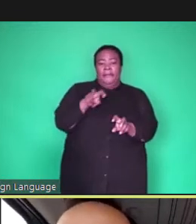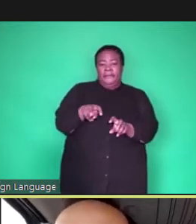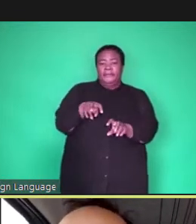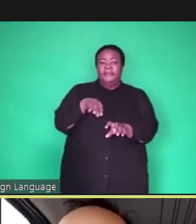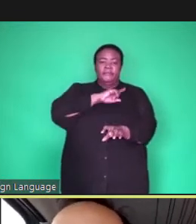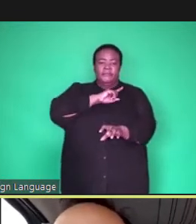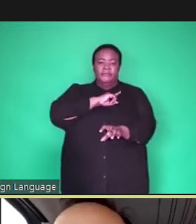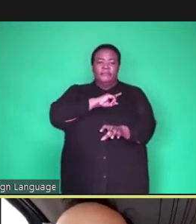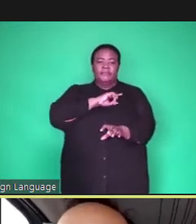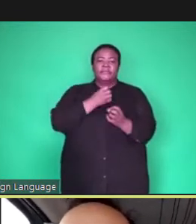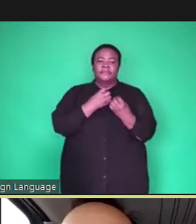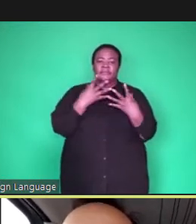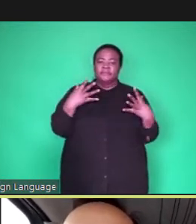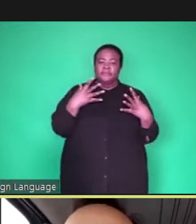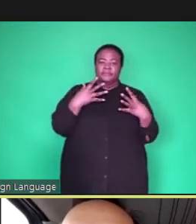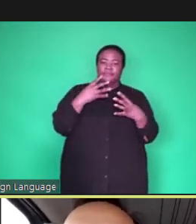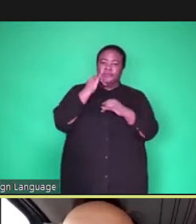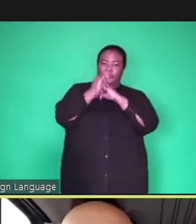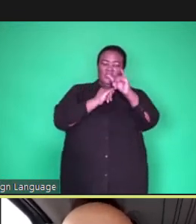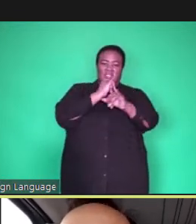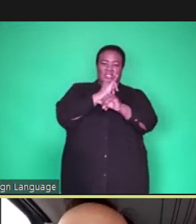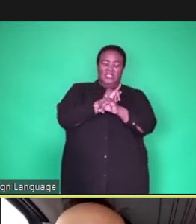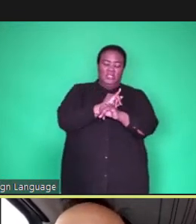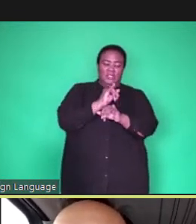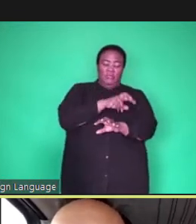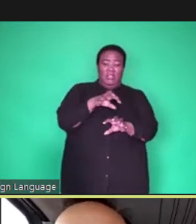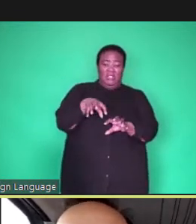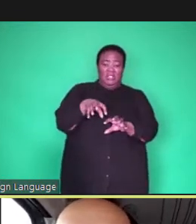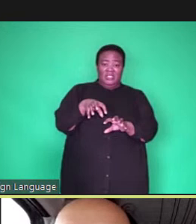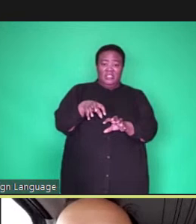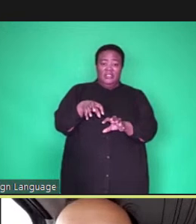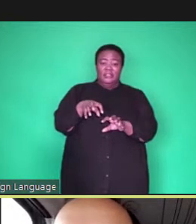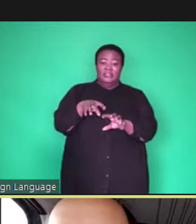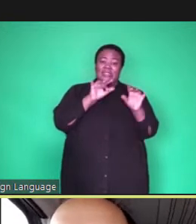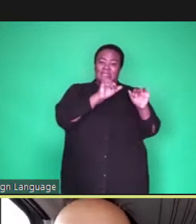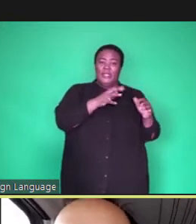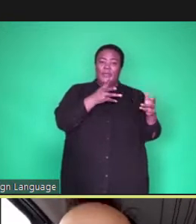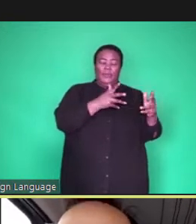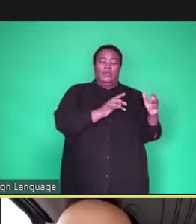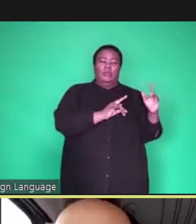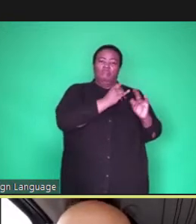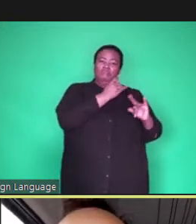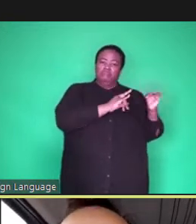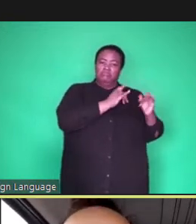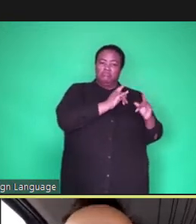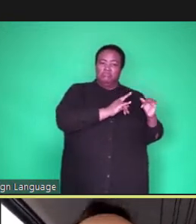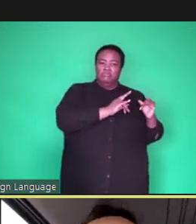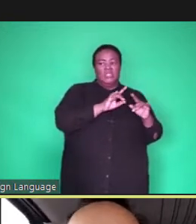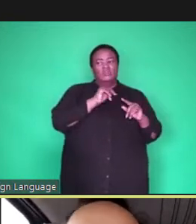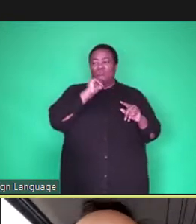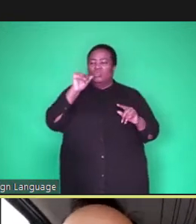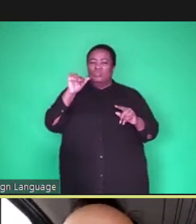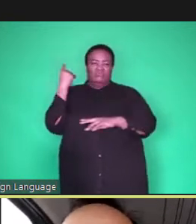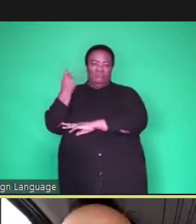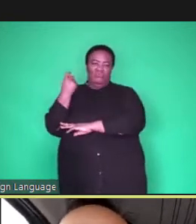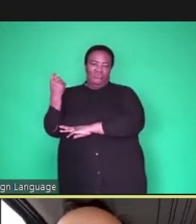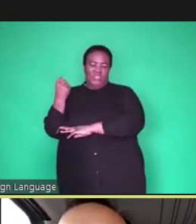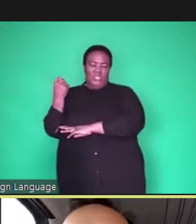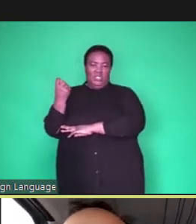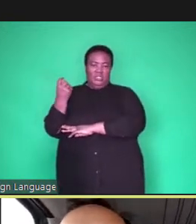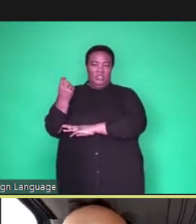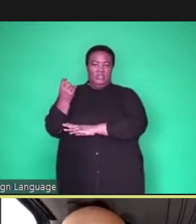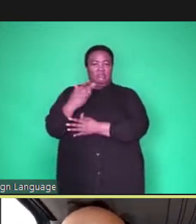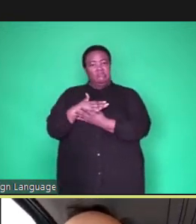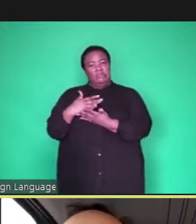migrants are settling in urban areas rather than in rural areas, to some